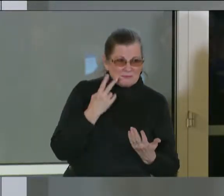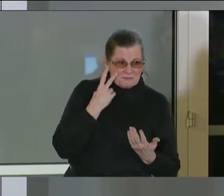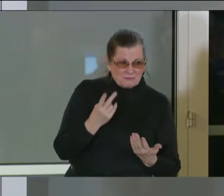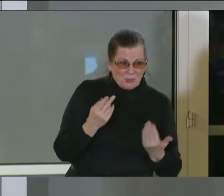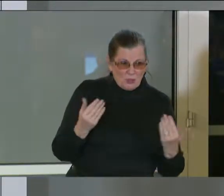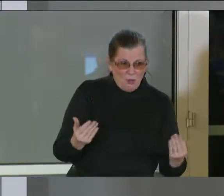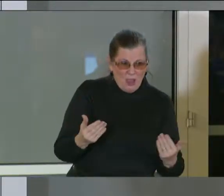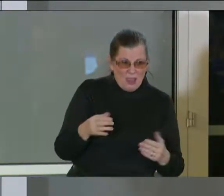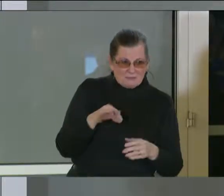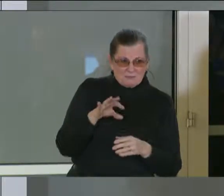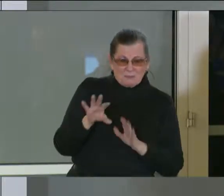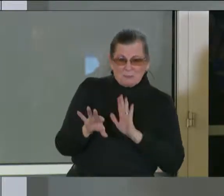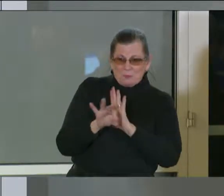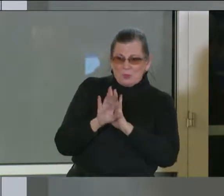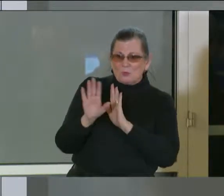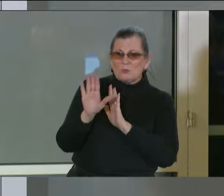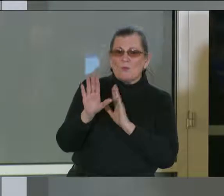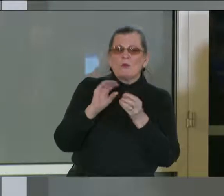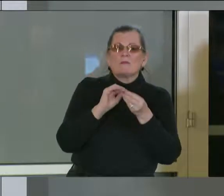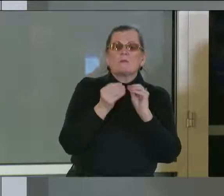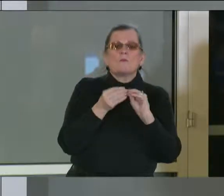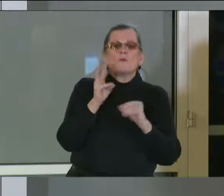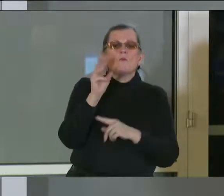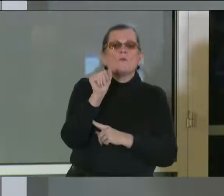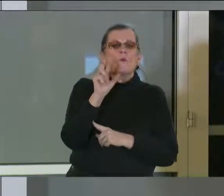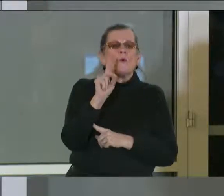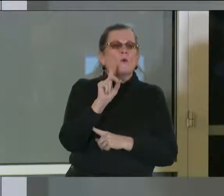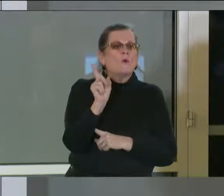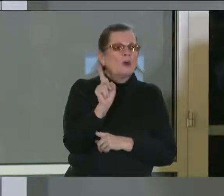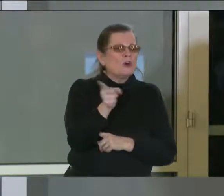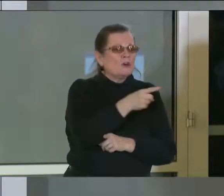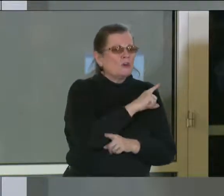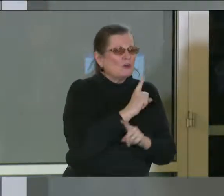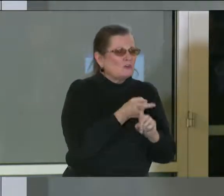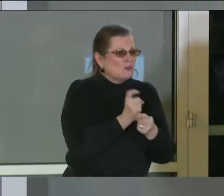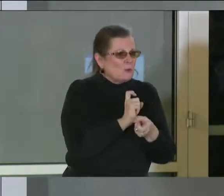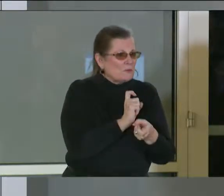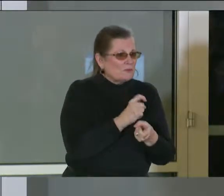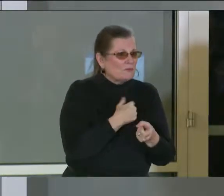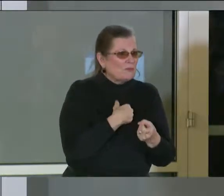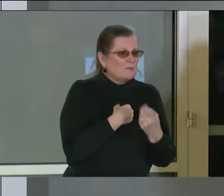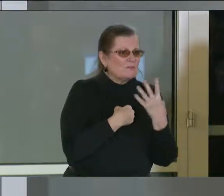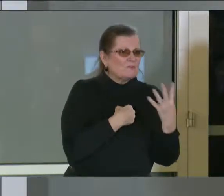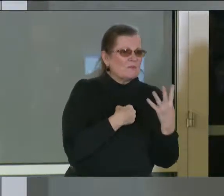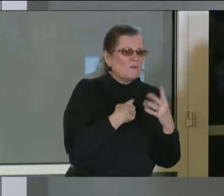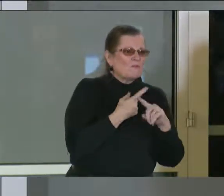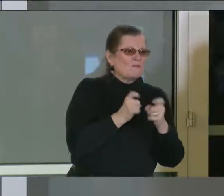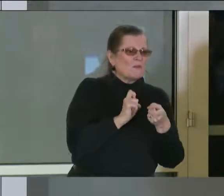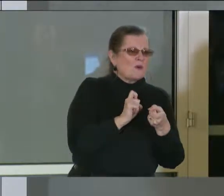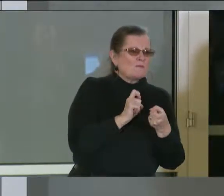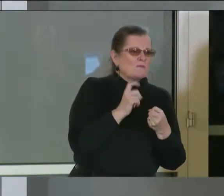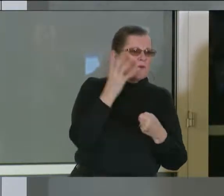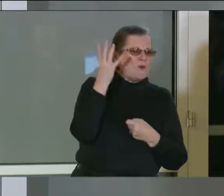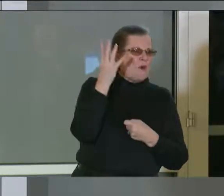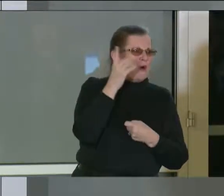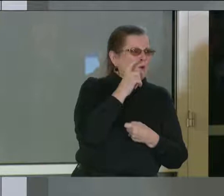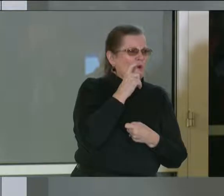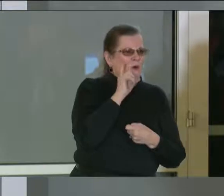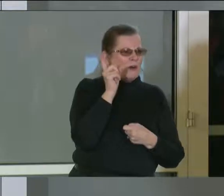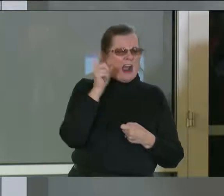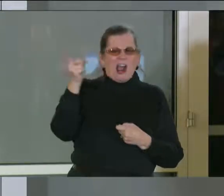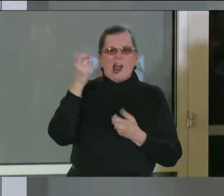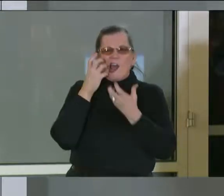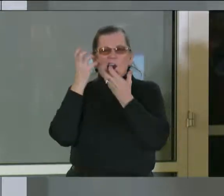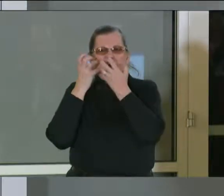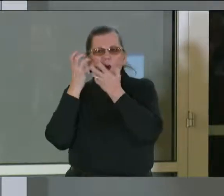would. And it looks like, is Ward 4 in the house? Do we got some Ward 4 in the house? There we